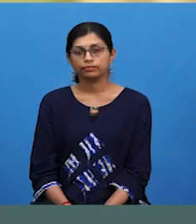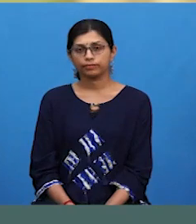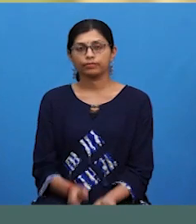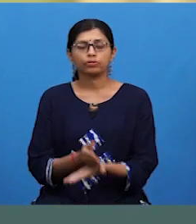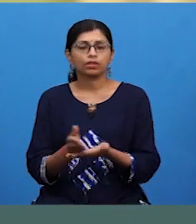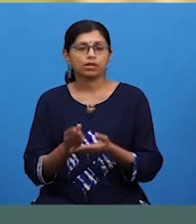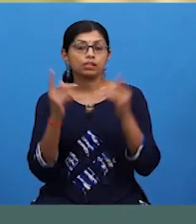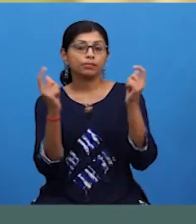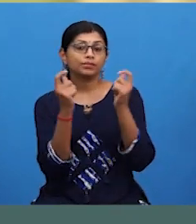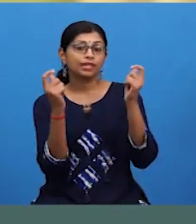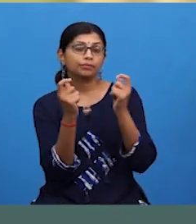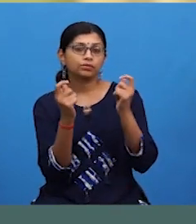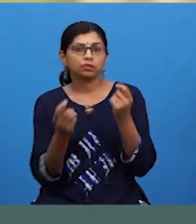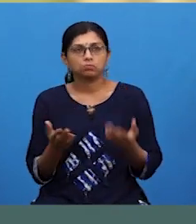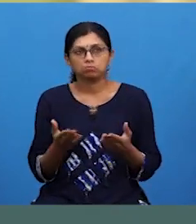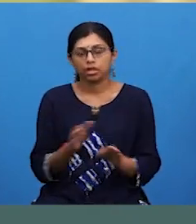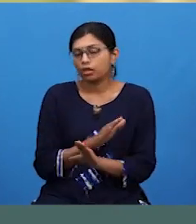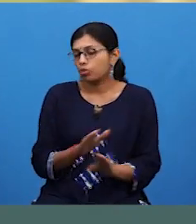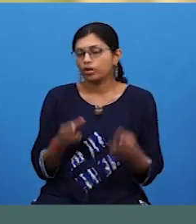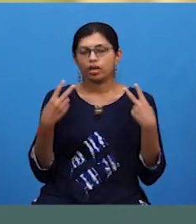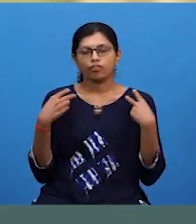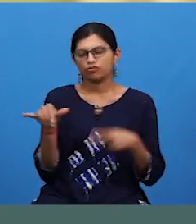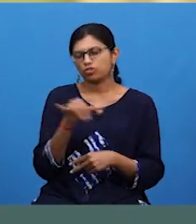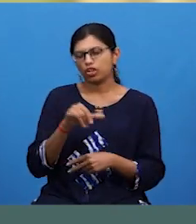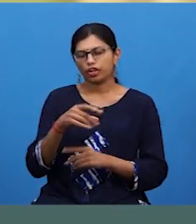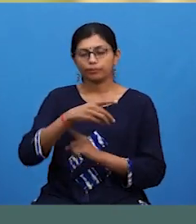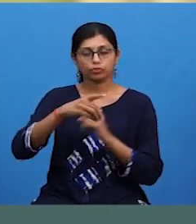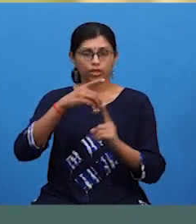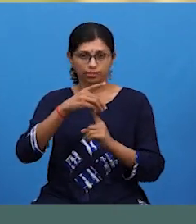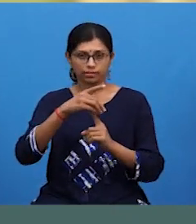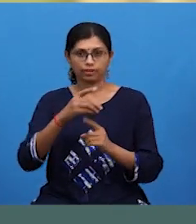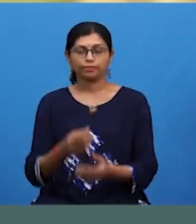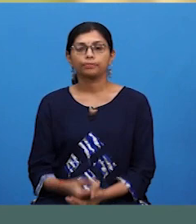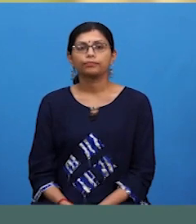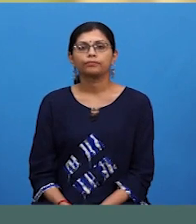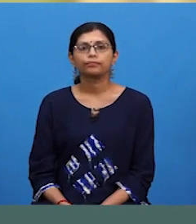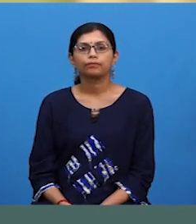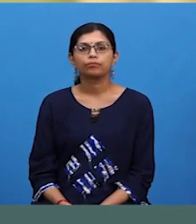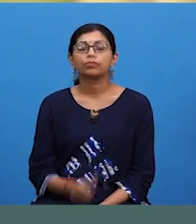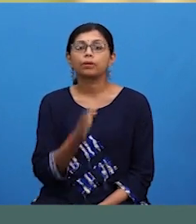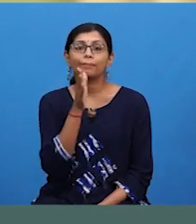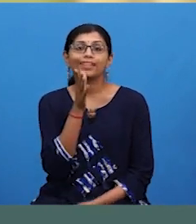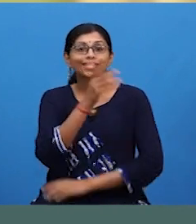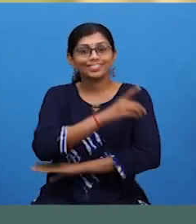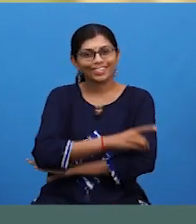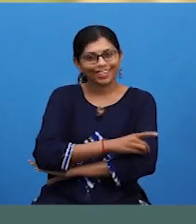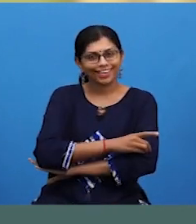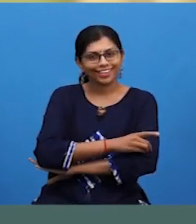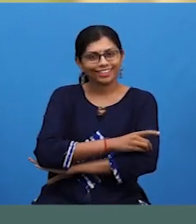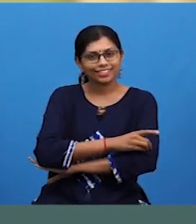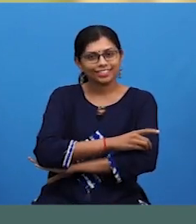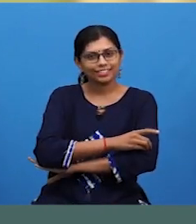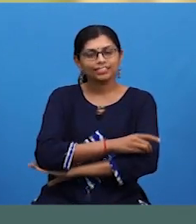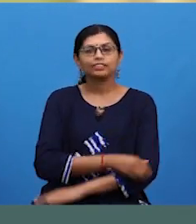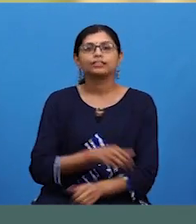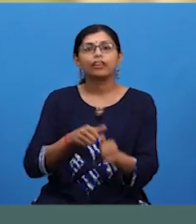some celebrations may not have fixed dates. For example, Mother's Day. Mother's Day